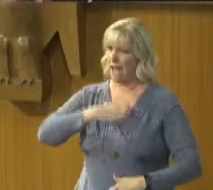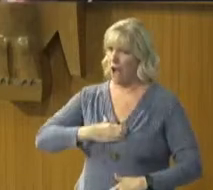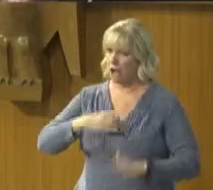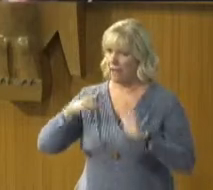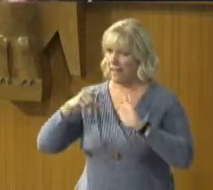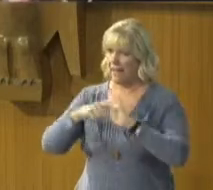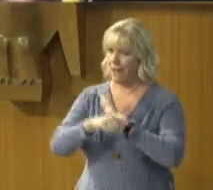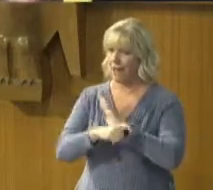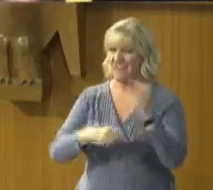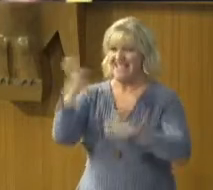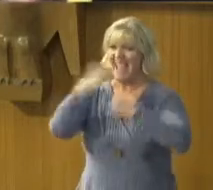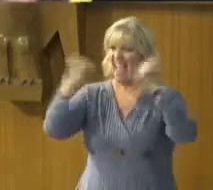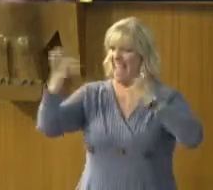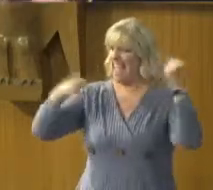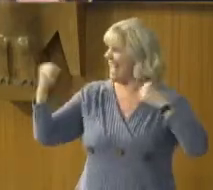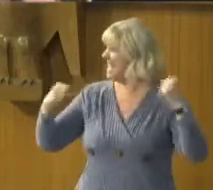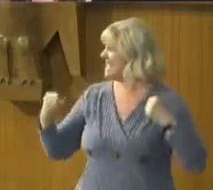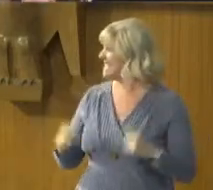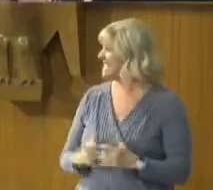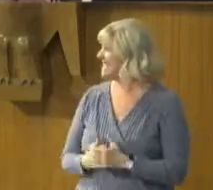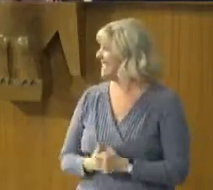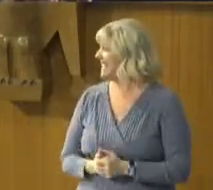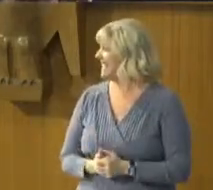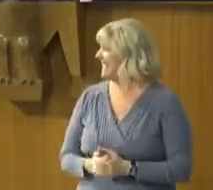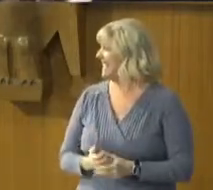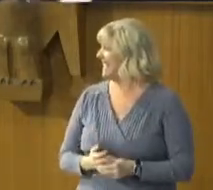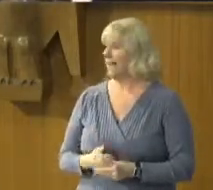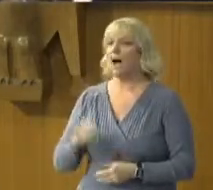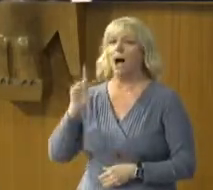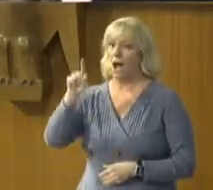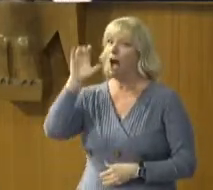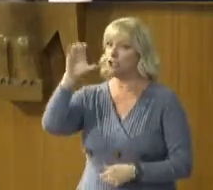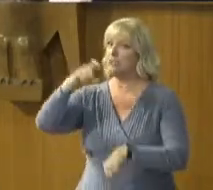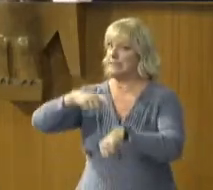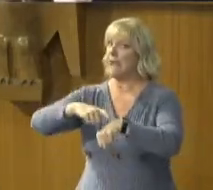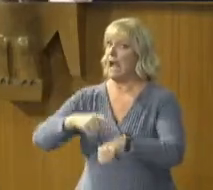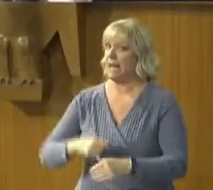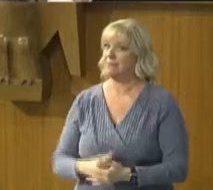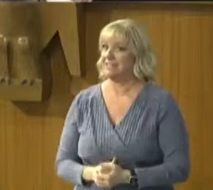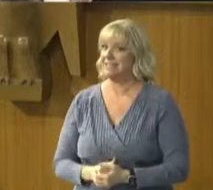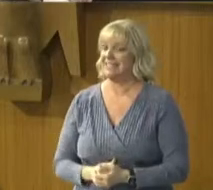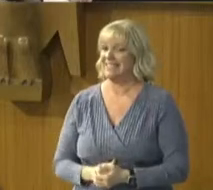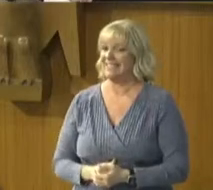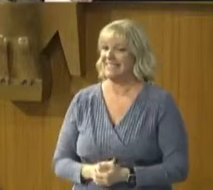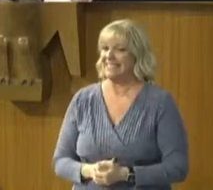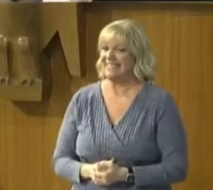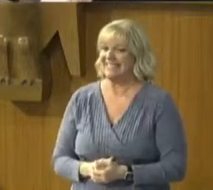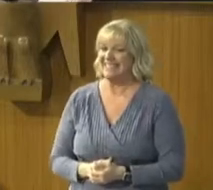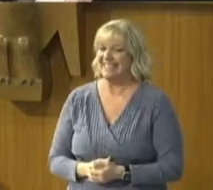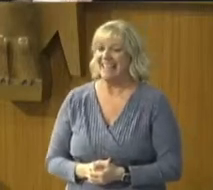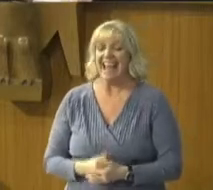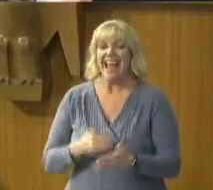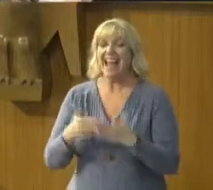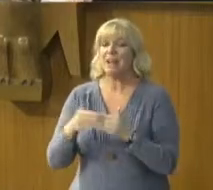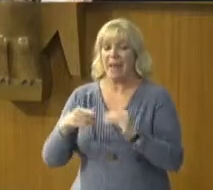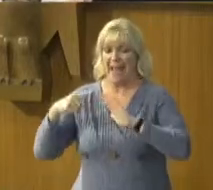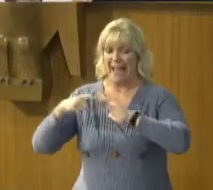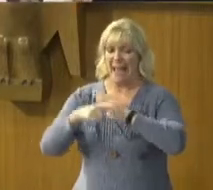Oh my goodness, well, 100 times. Oh, 100 times. Well, Hubert ate and ate and